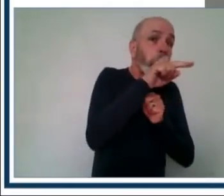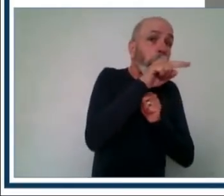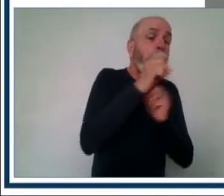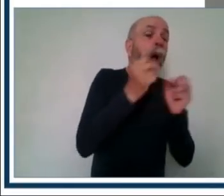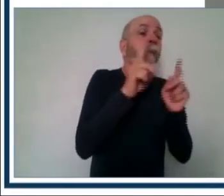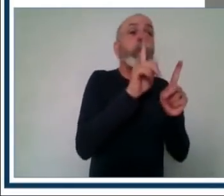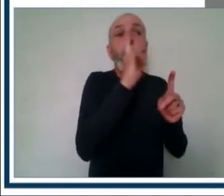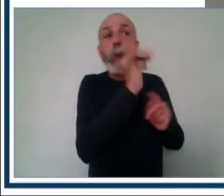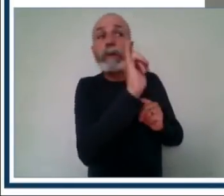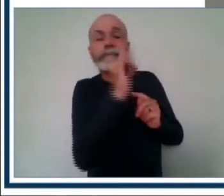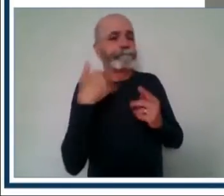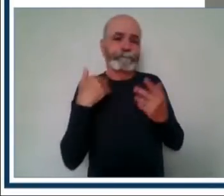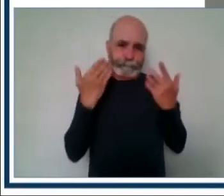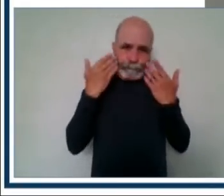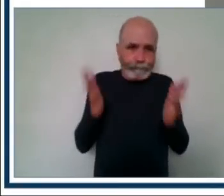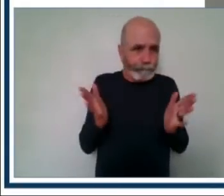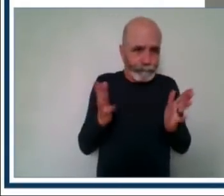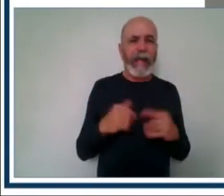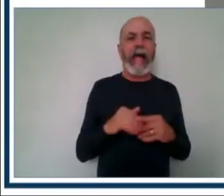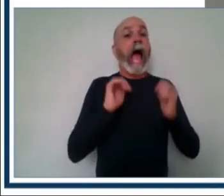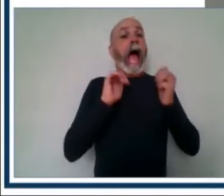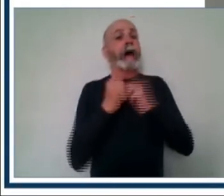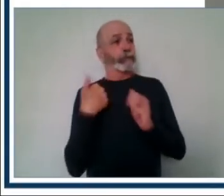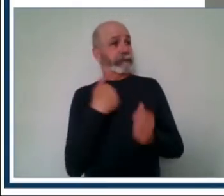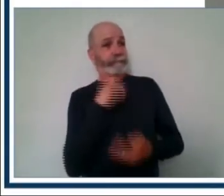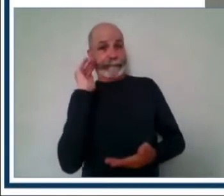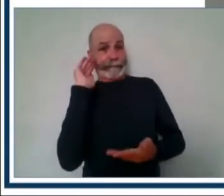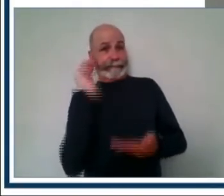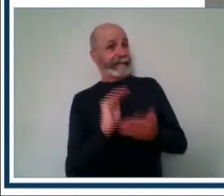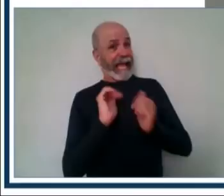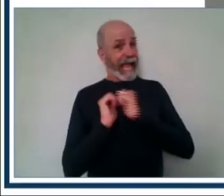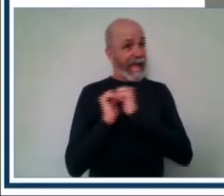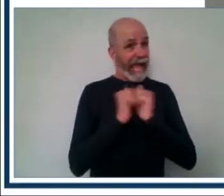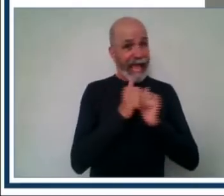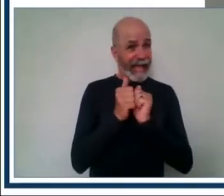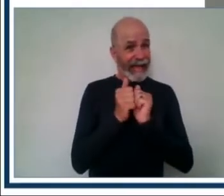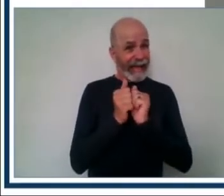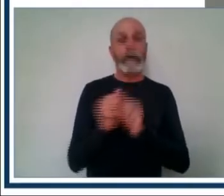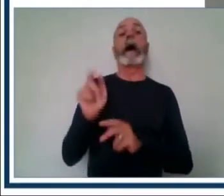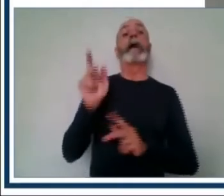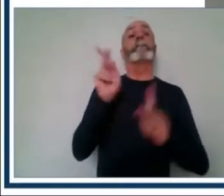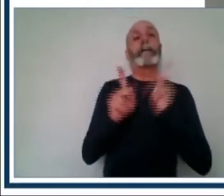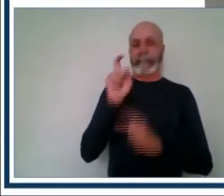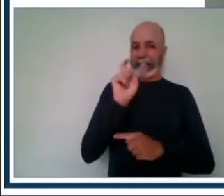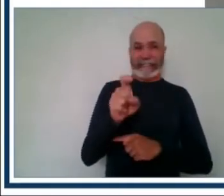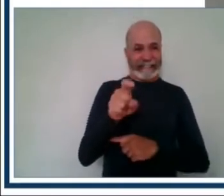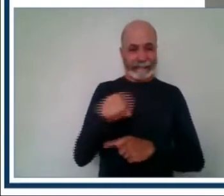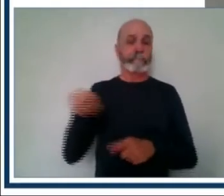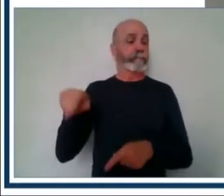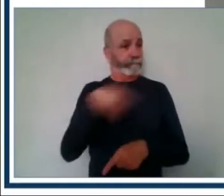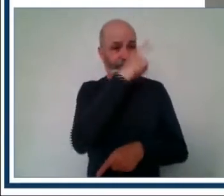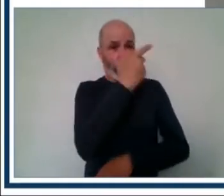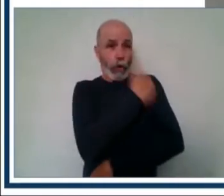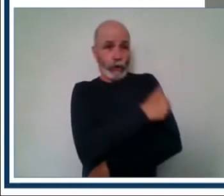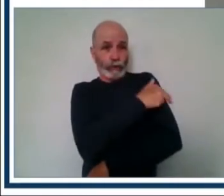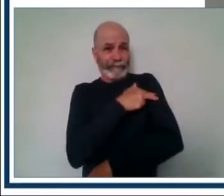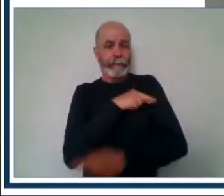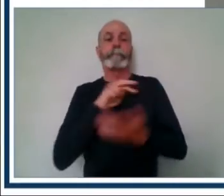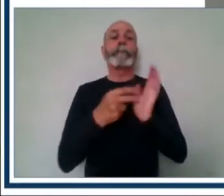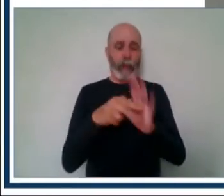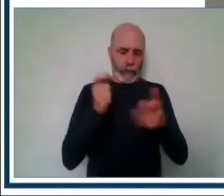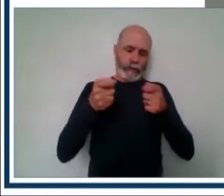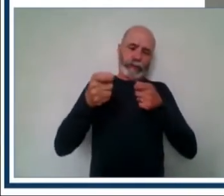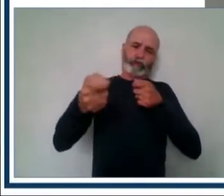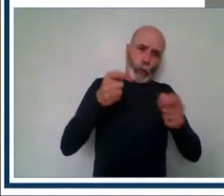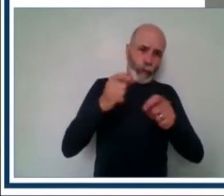people requiring hospitalization is to control the spread, and that we expect that those